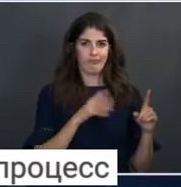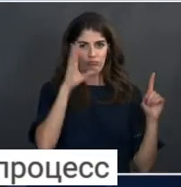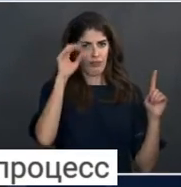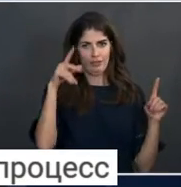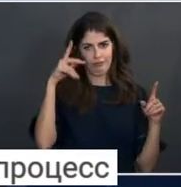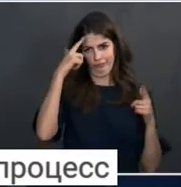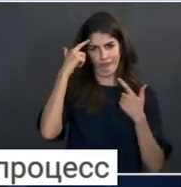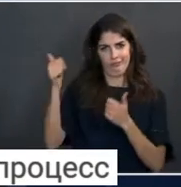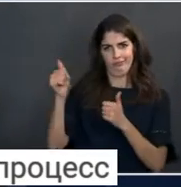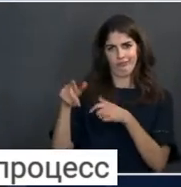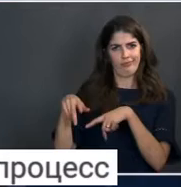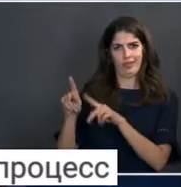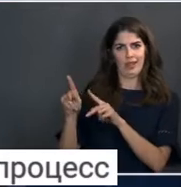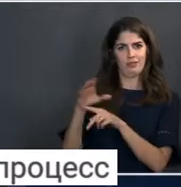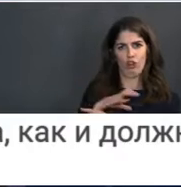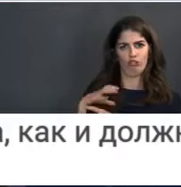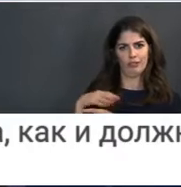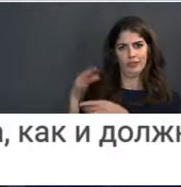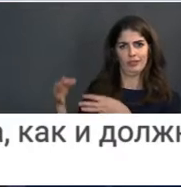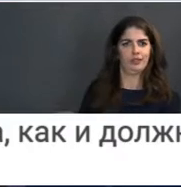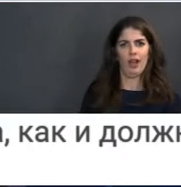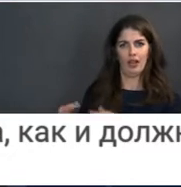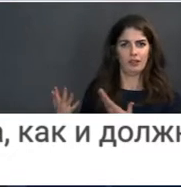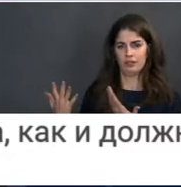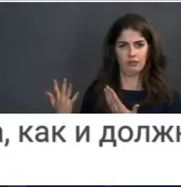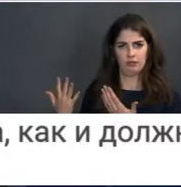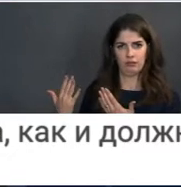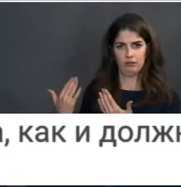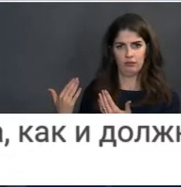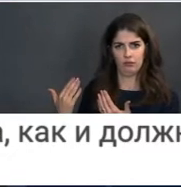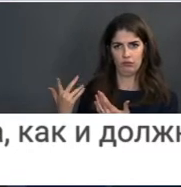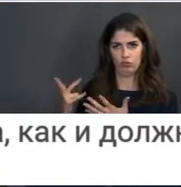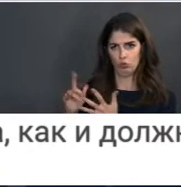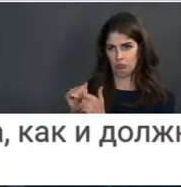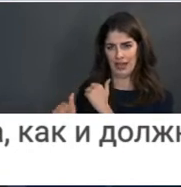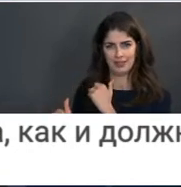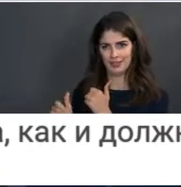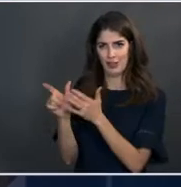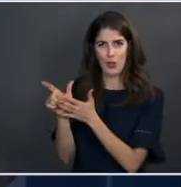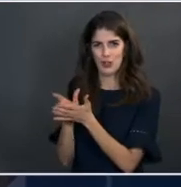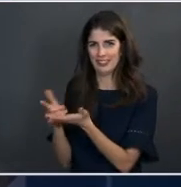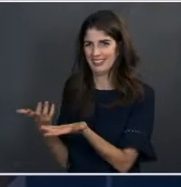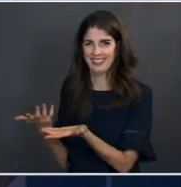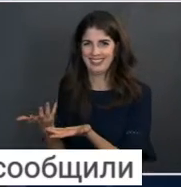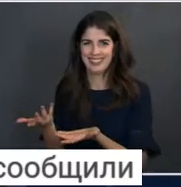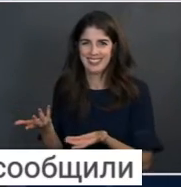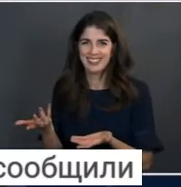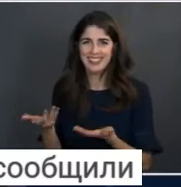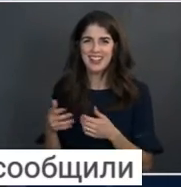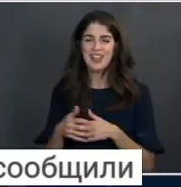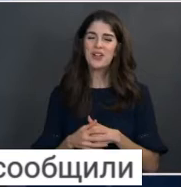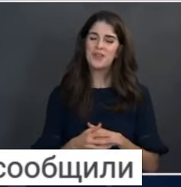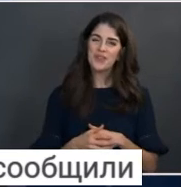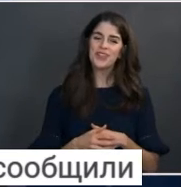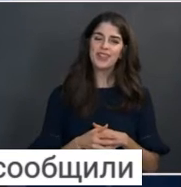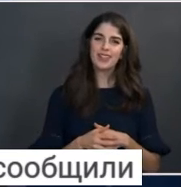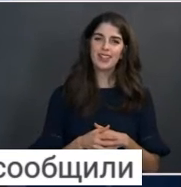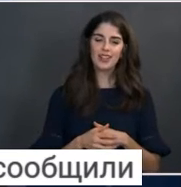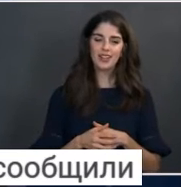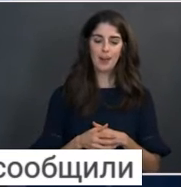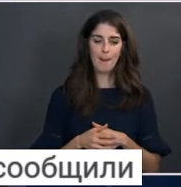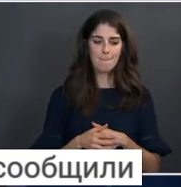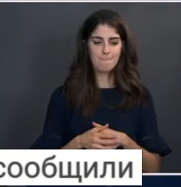Congress to determine the parliamentary process for moving legislation forward, as should be the case. I think it's obviously